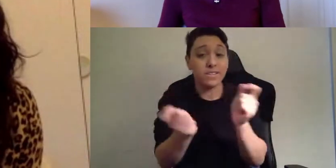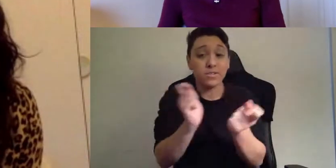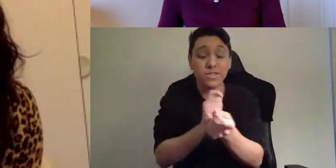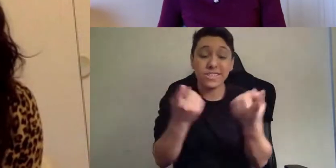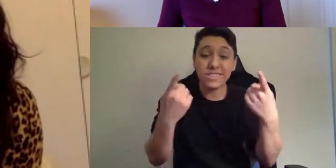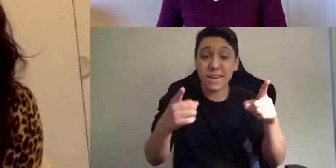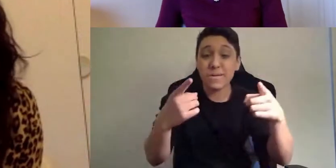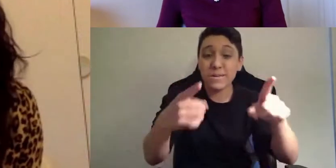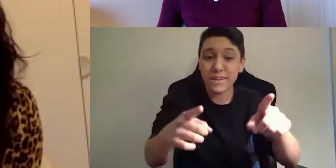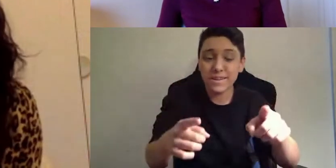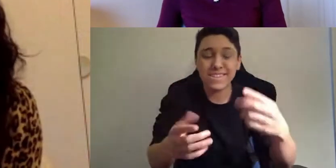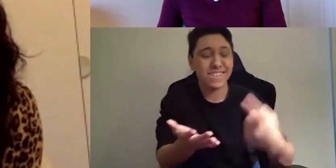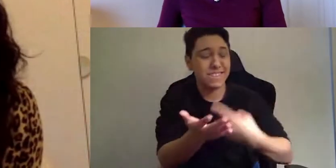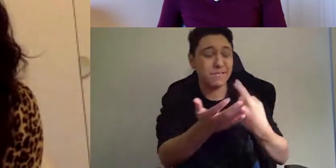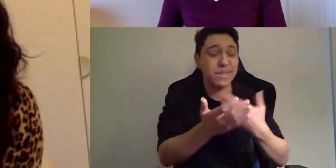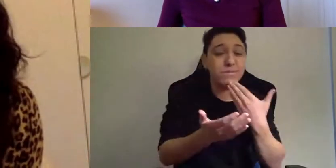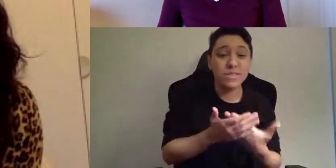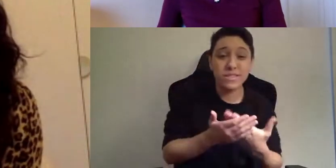good. So